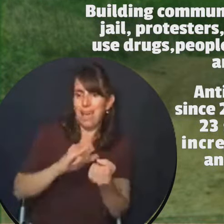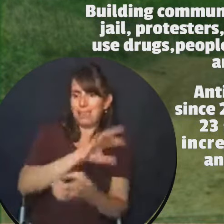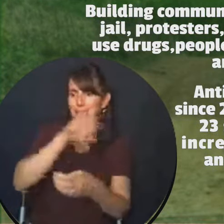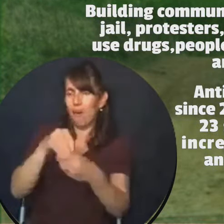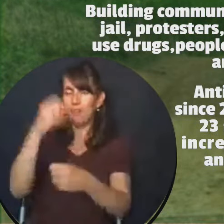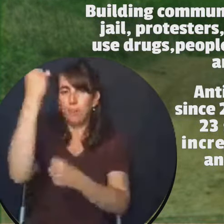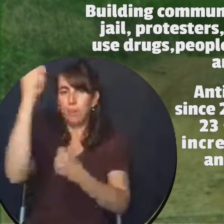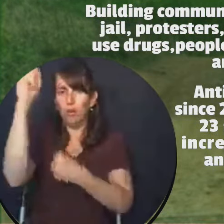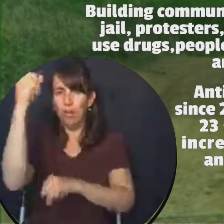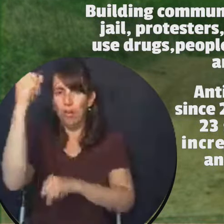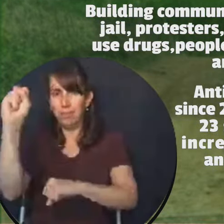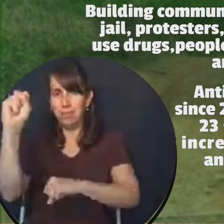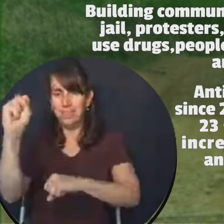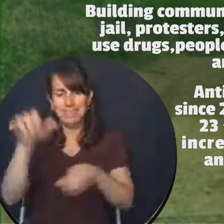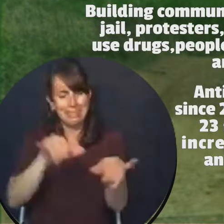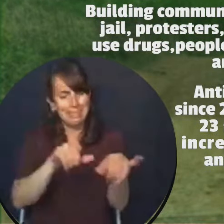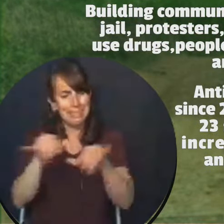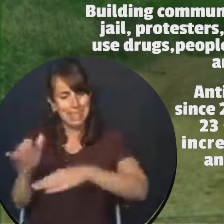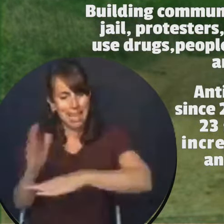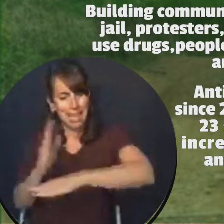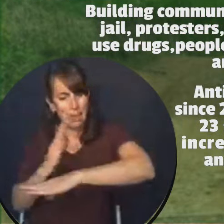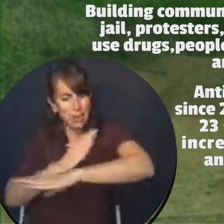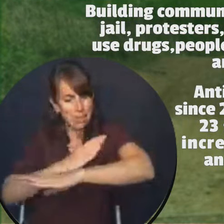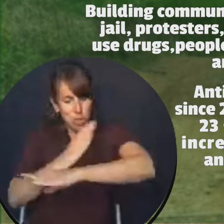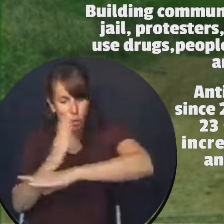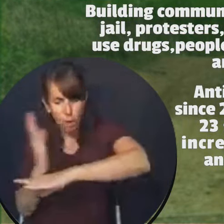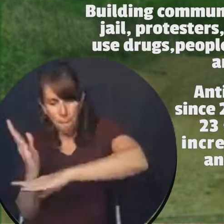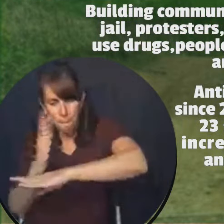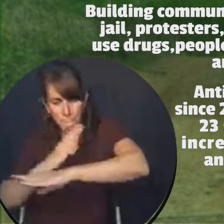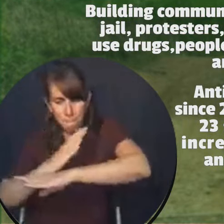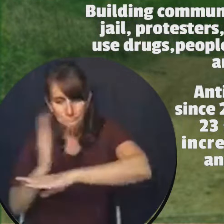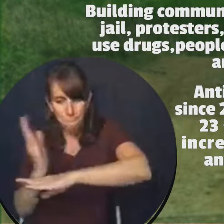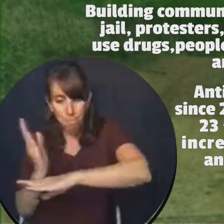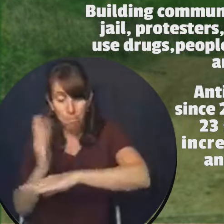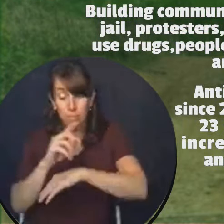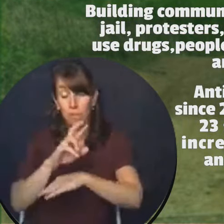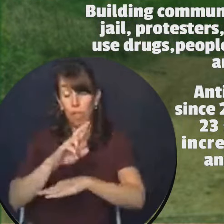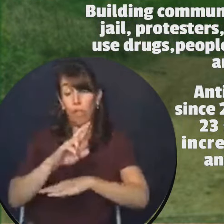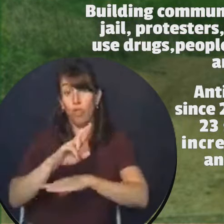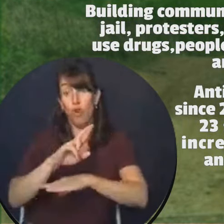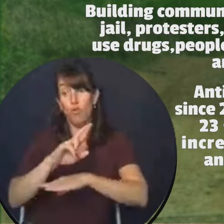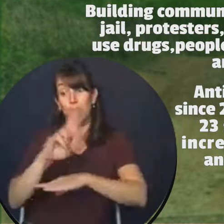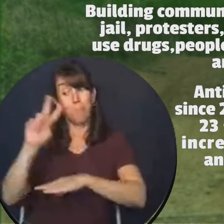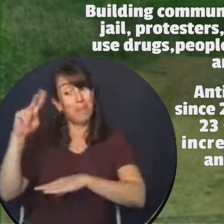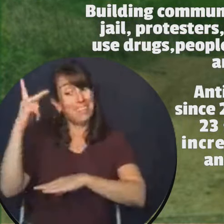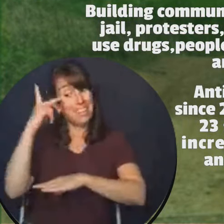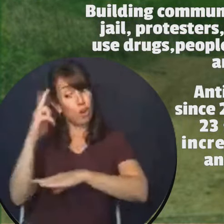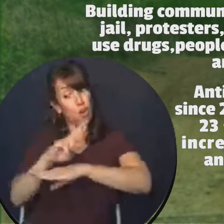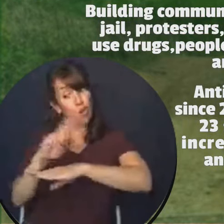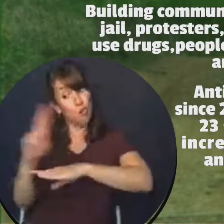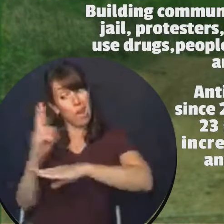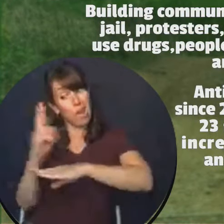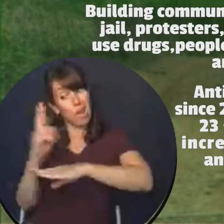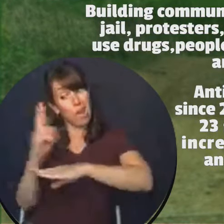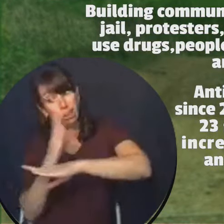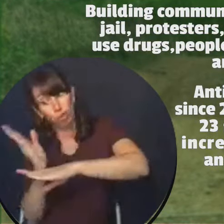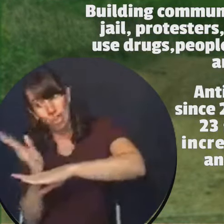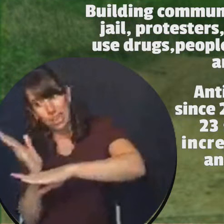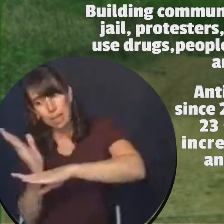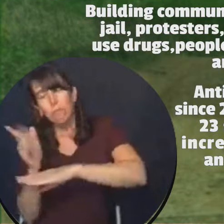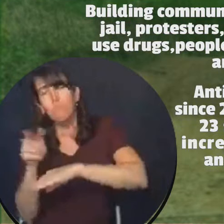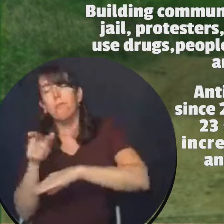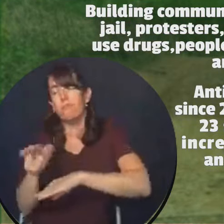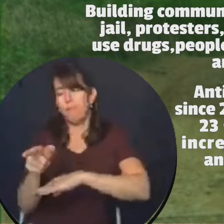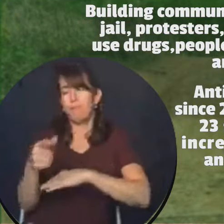as dissent and protest, and so does the right. And they are criminalizing it accordingly, right? So specifically making acts